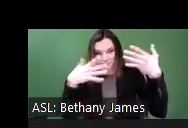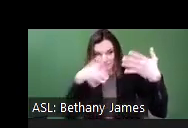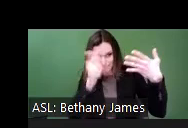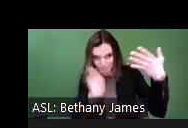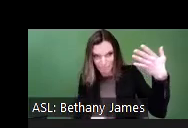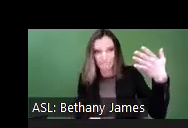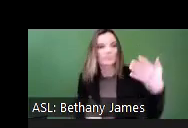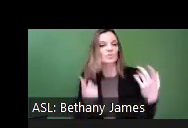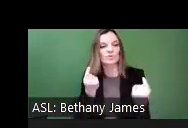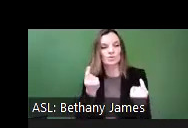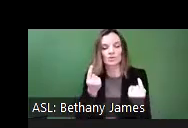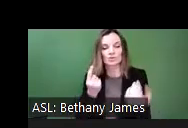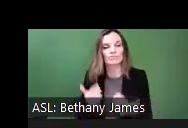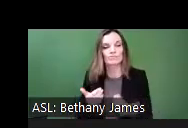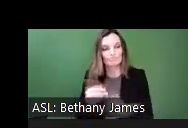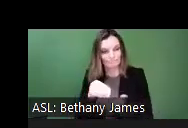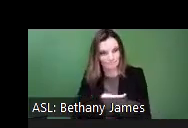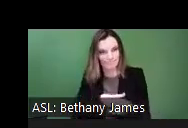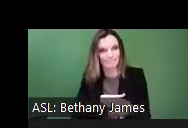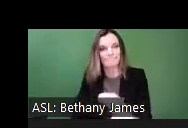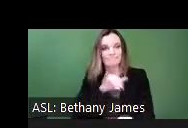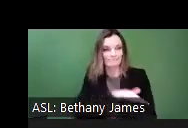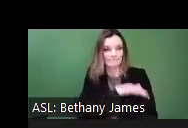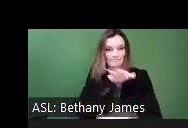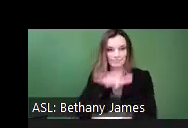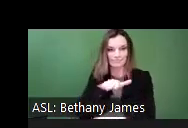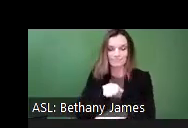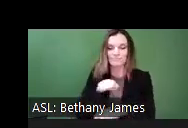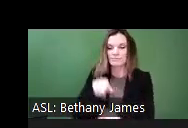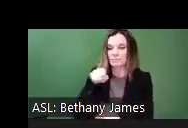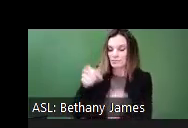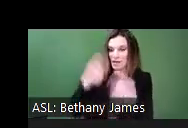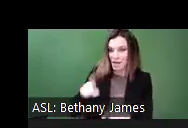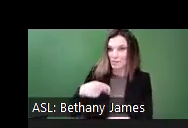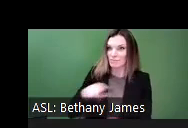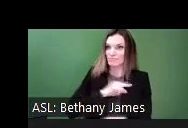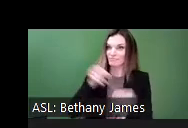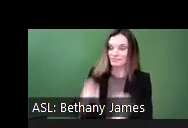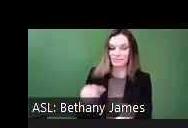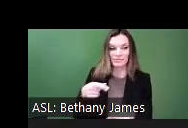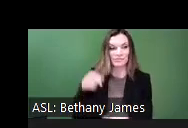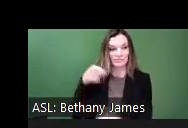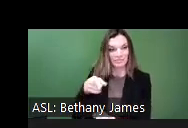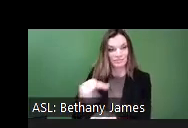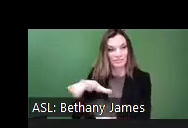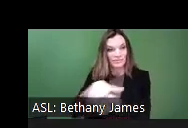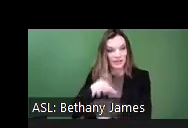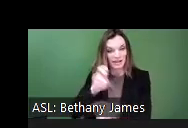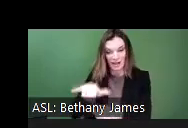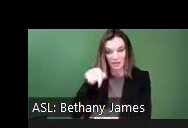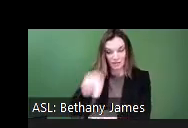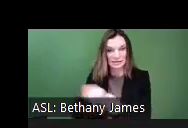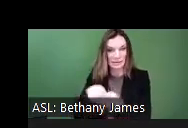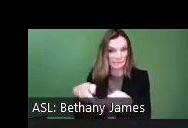there are instructions that come with the form telling you how many copies you need. You will usually be given a hearing date that